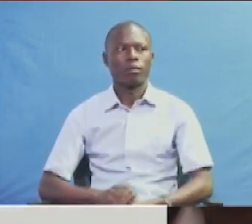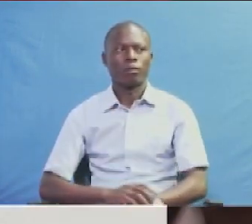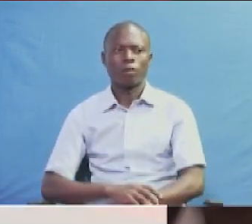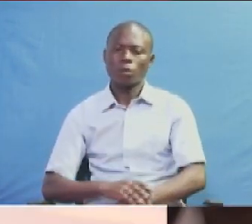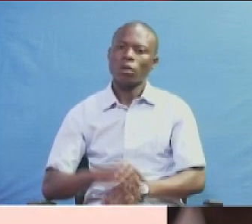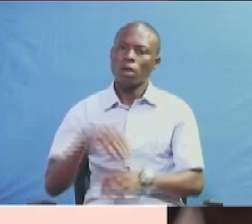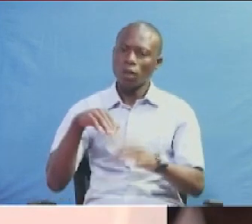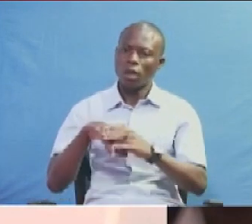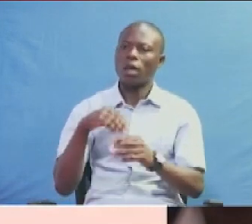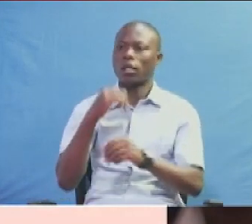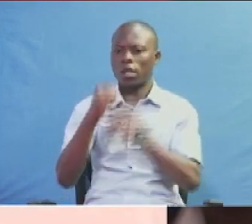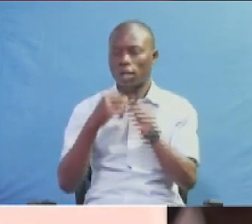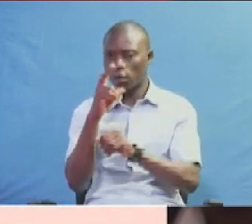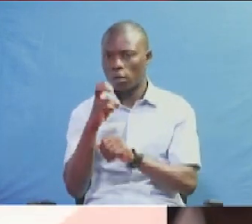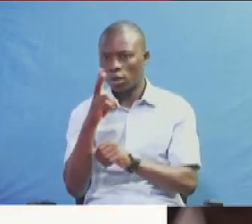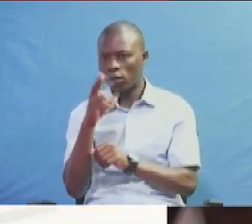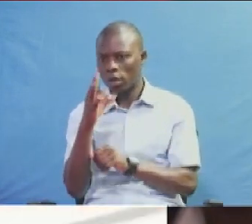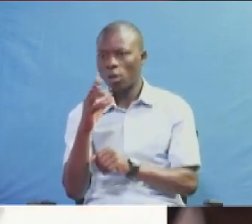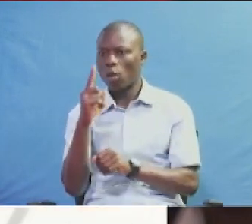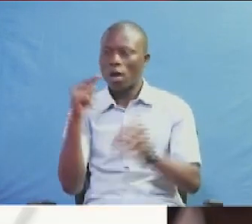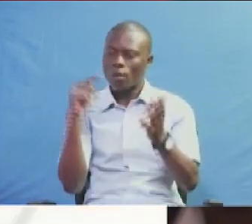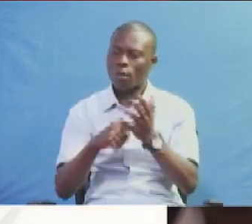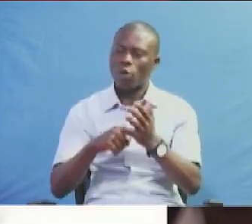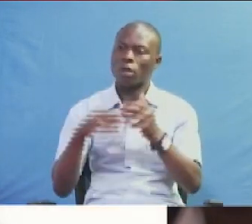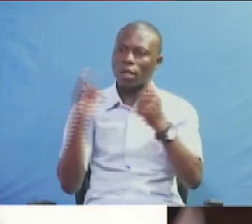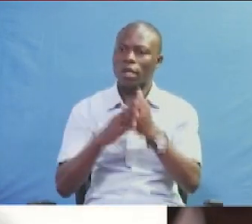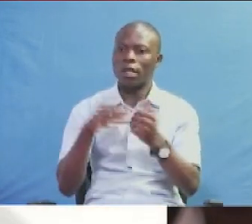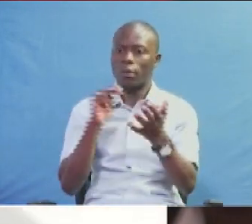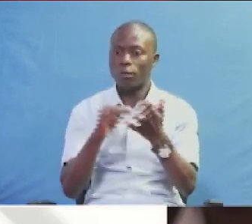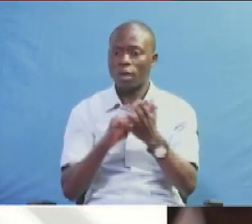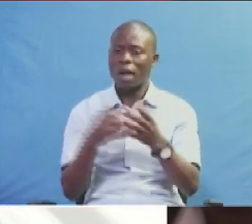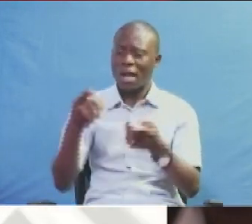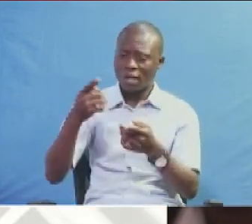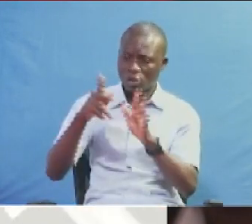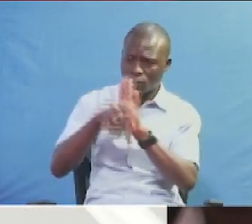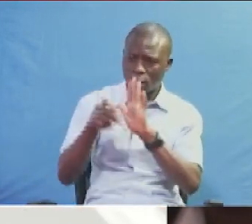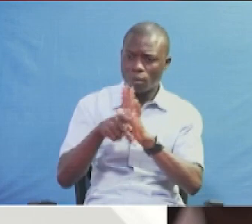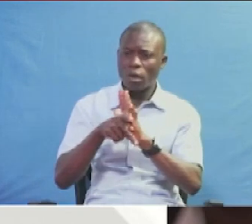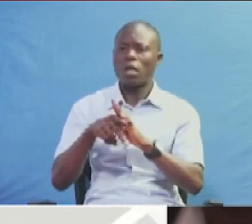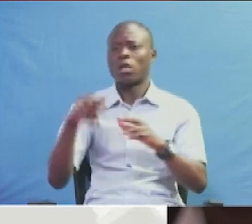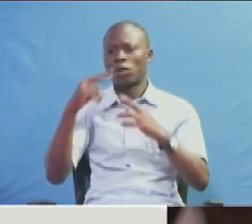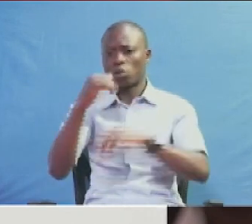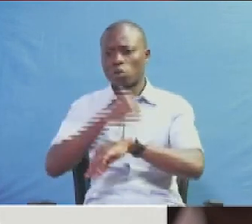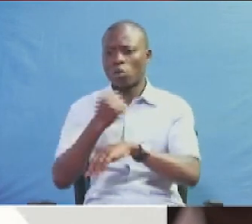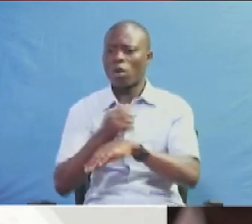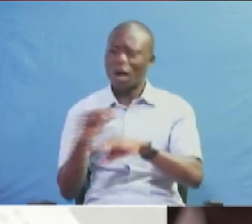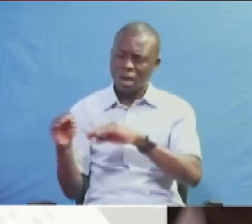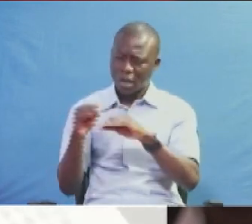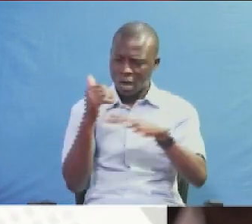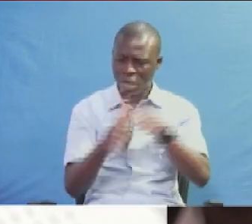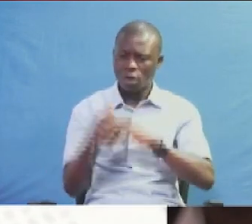In 2023, 1.8 million additional primary school children were put under the school meal